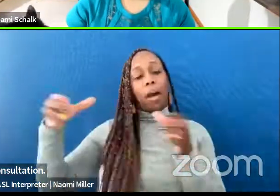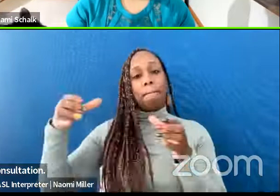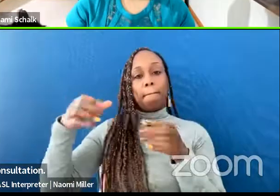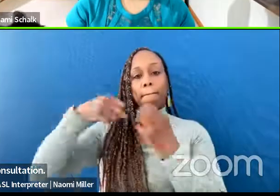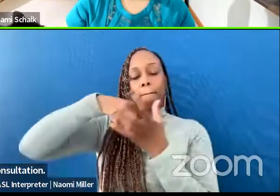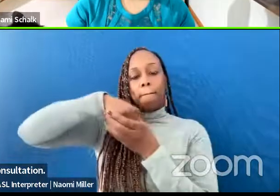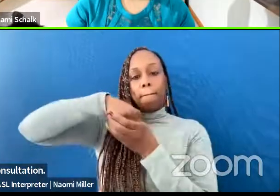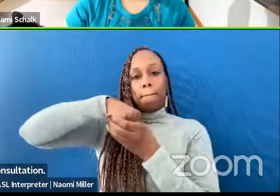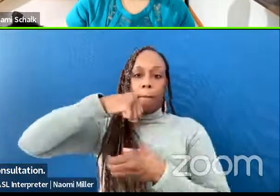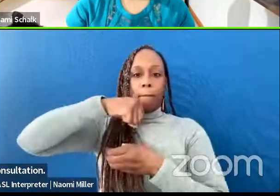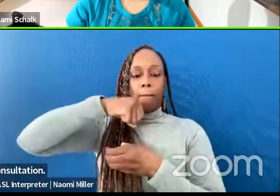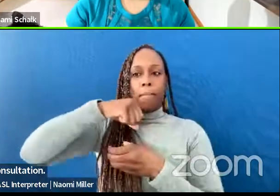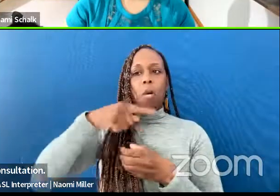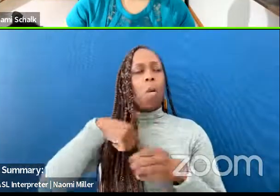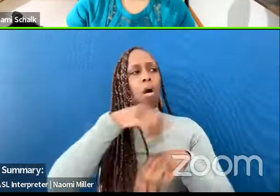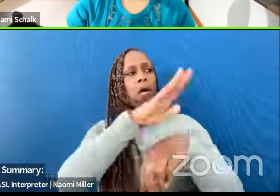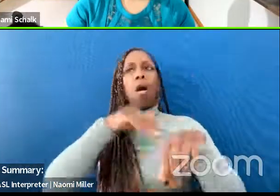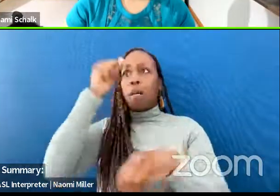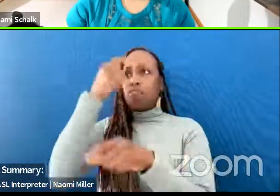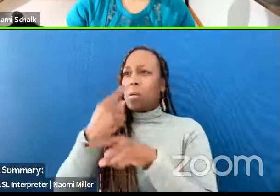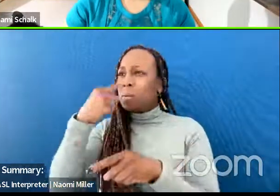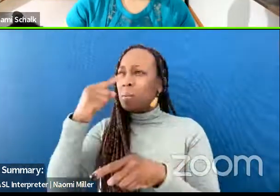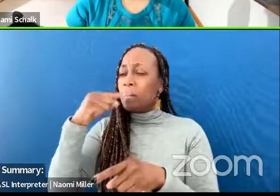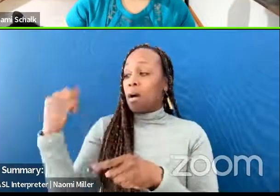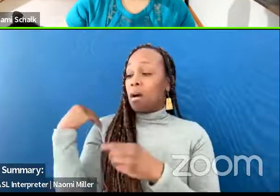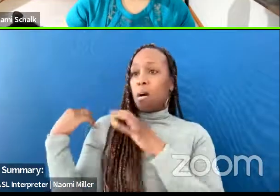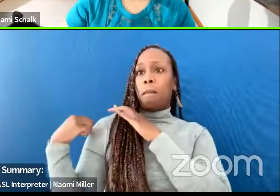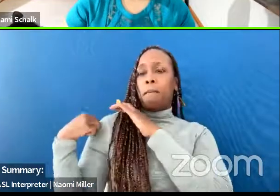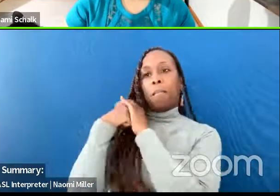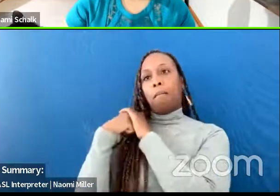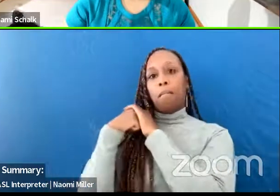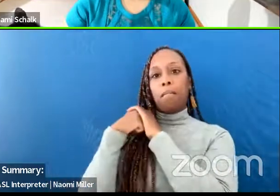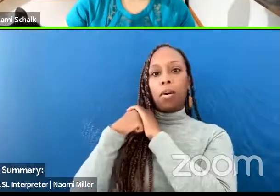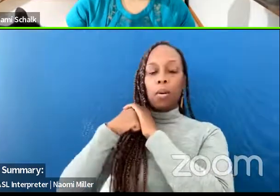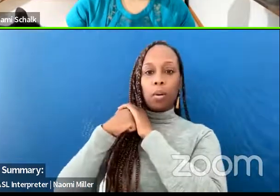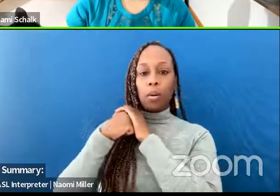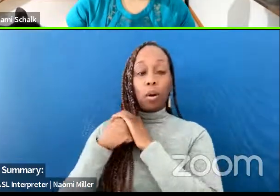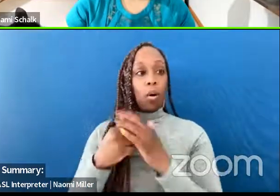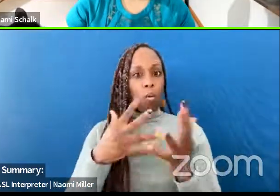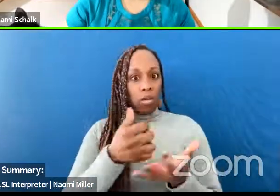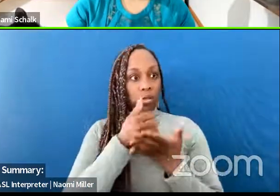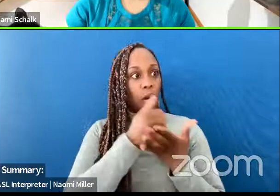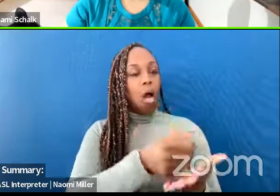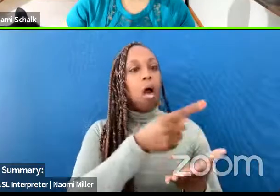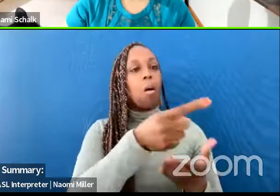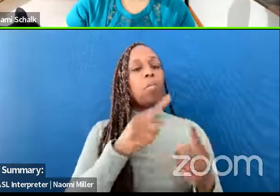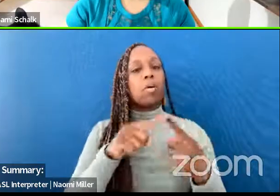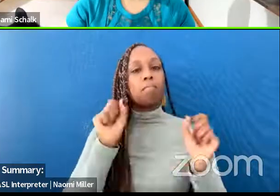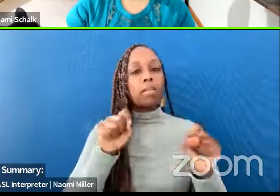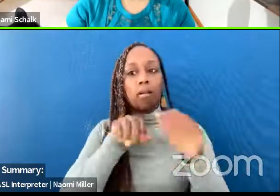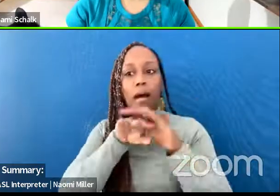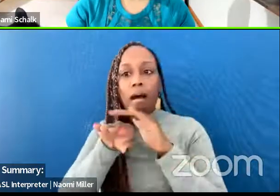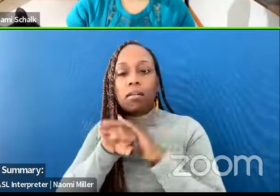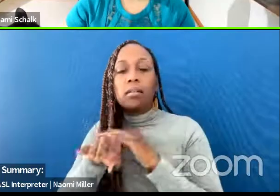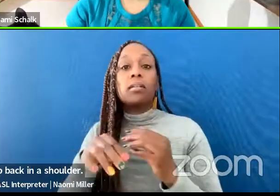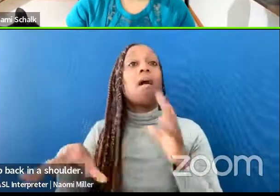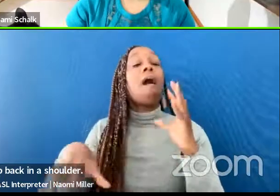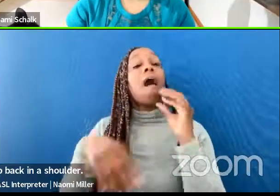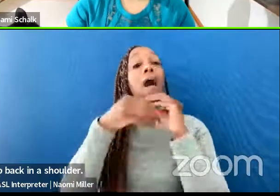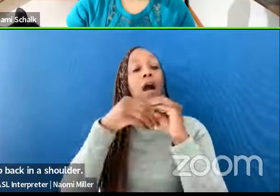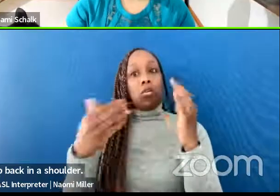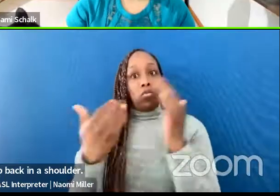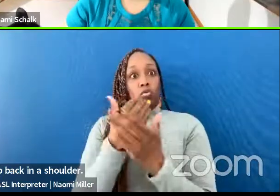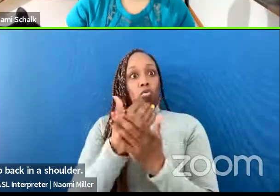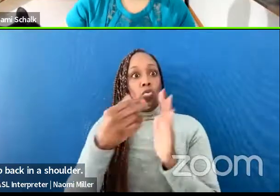his brother to pop back in a shoulder. Wanting to help E with their practical access needs, as well as this new